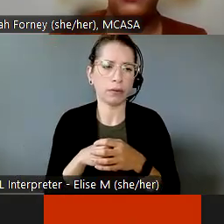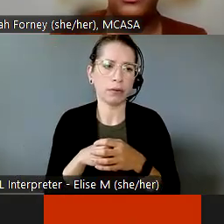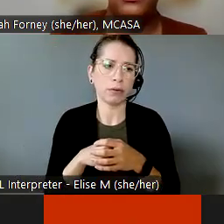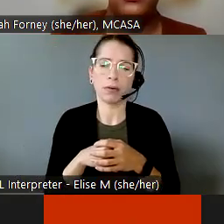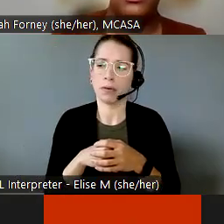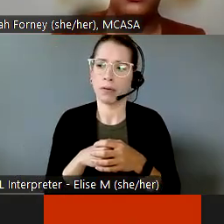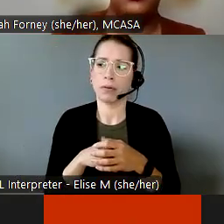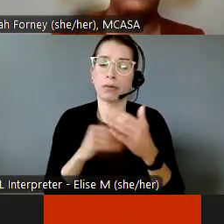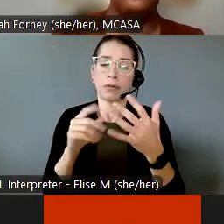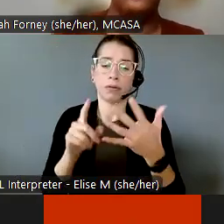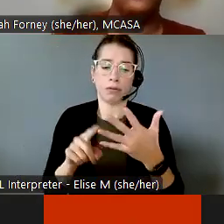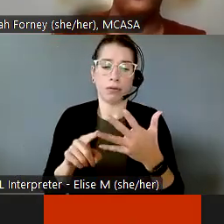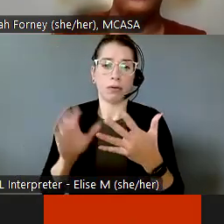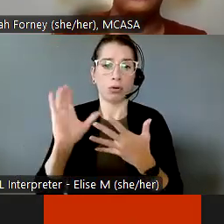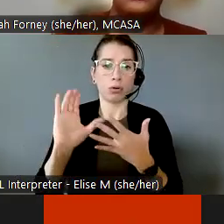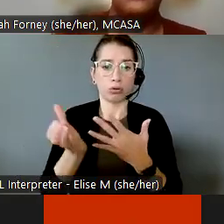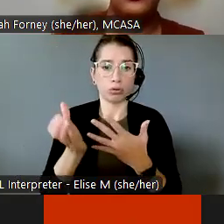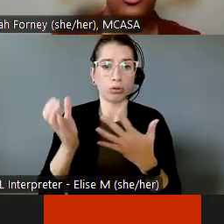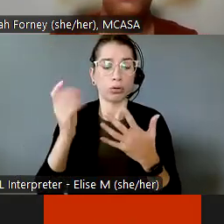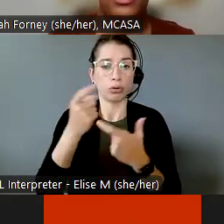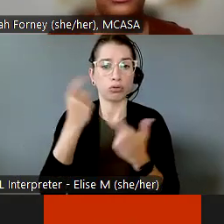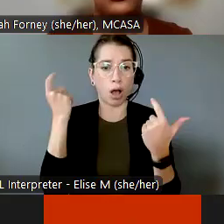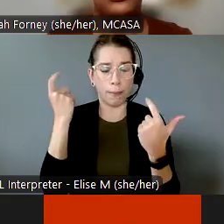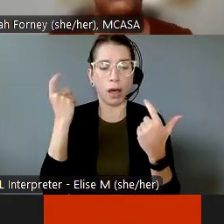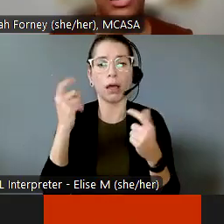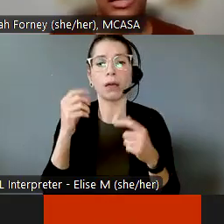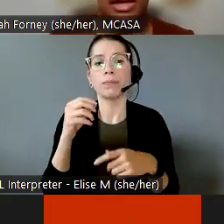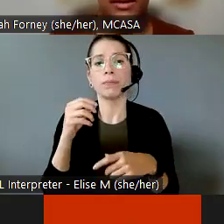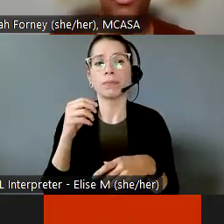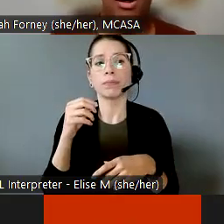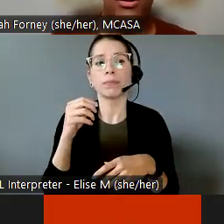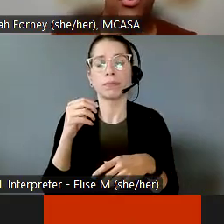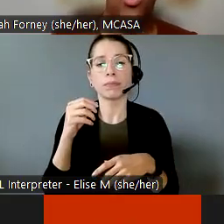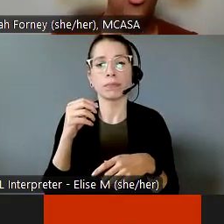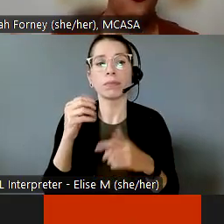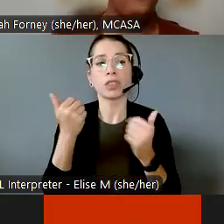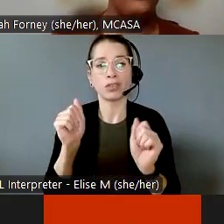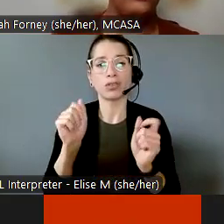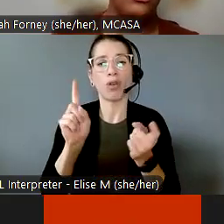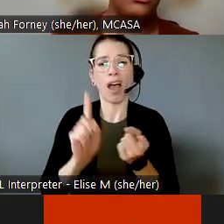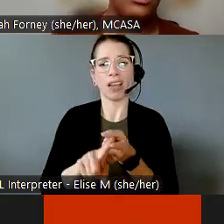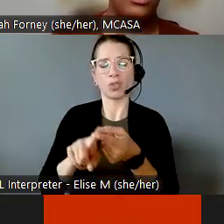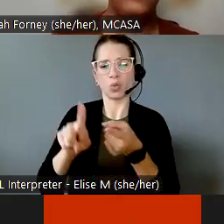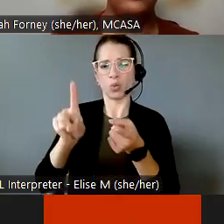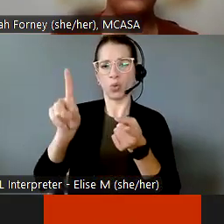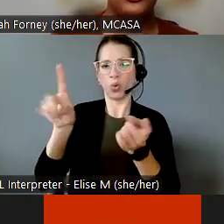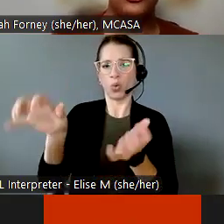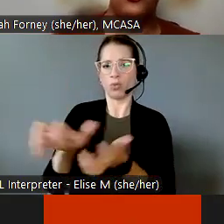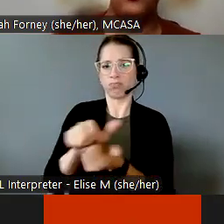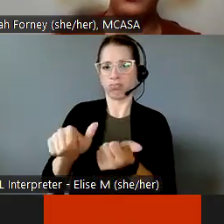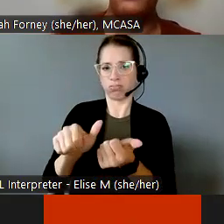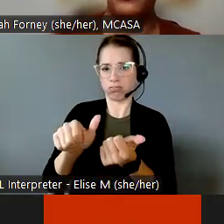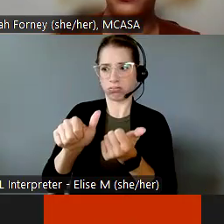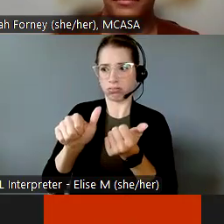Cultural trauma can occur when attempts are made to eradicate part or all of a